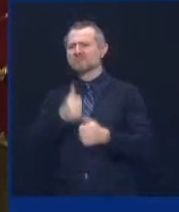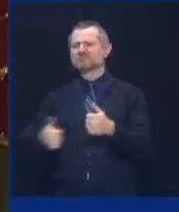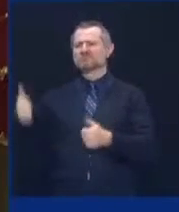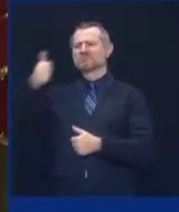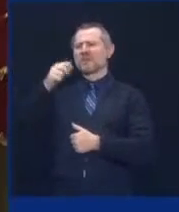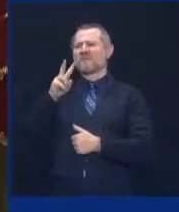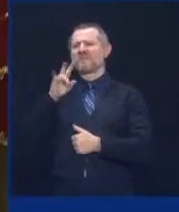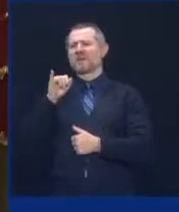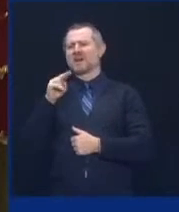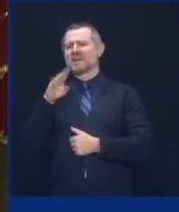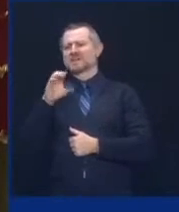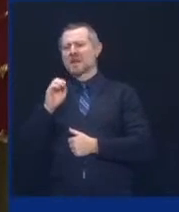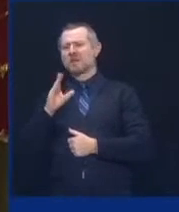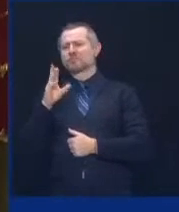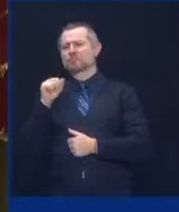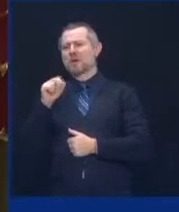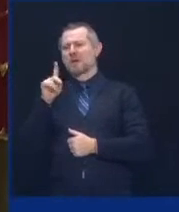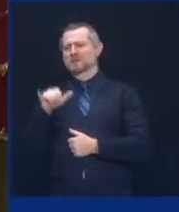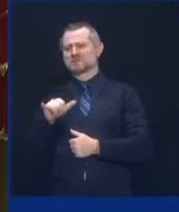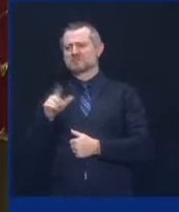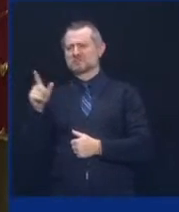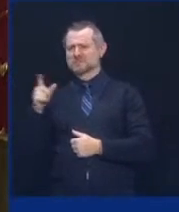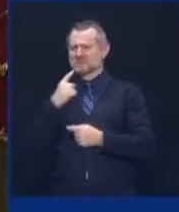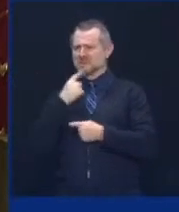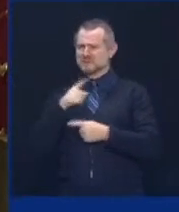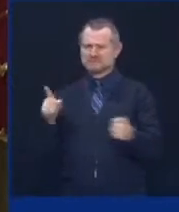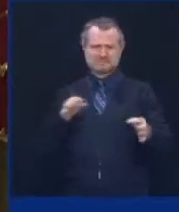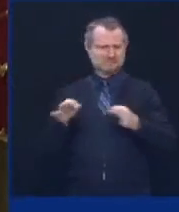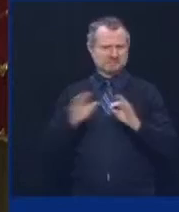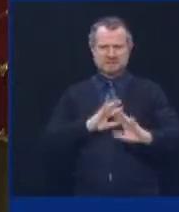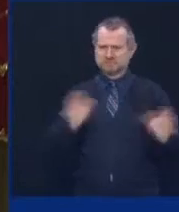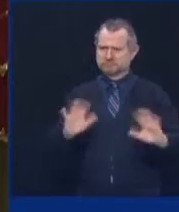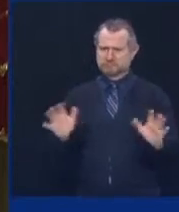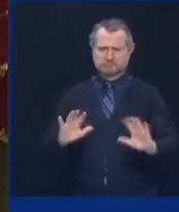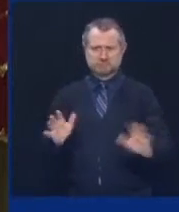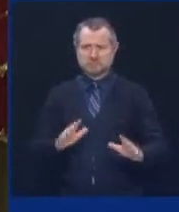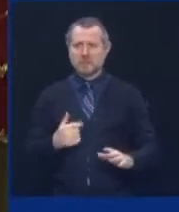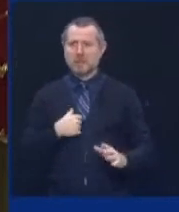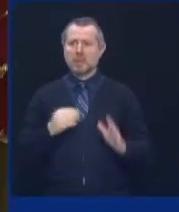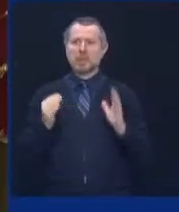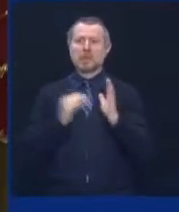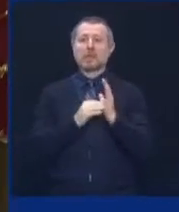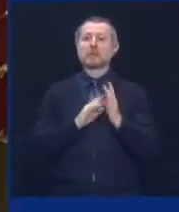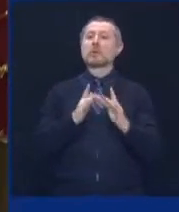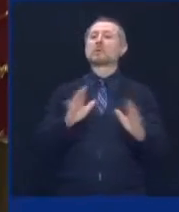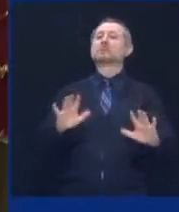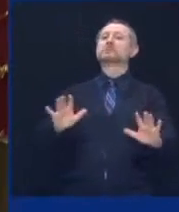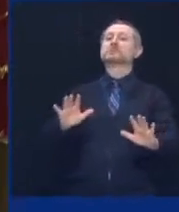it extra clear online in the FAQ that, of course, that was not talking about customers using the bathrooms.